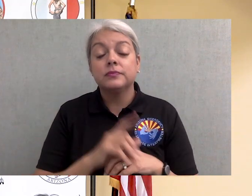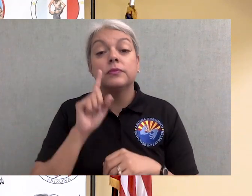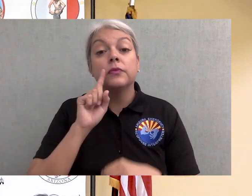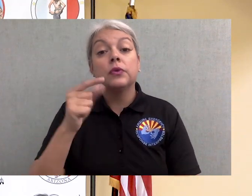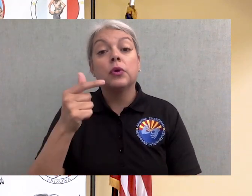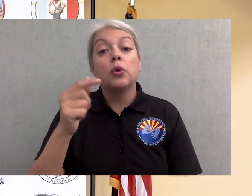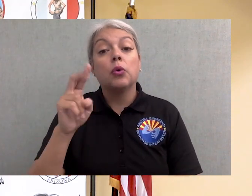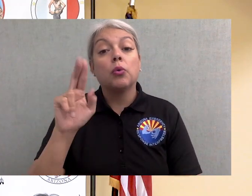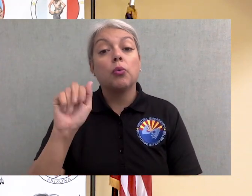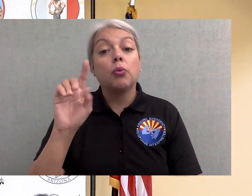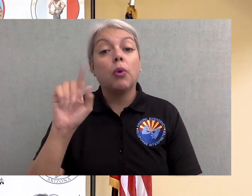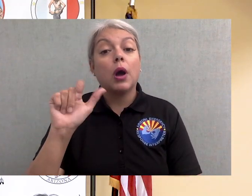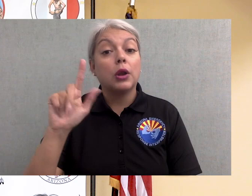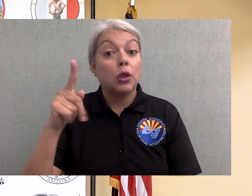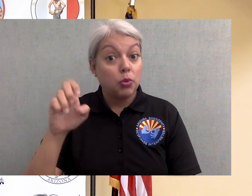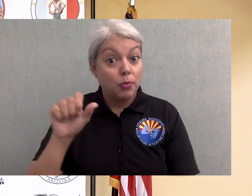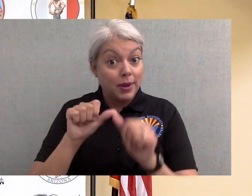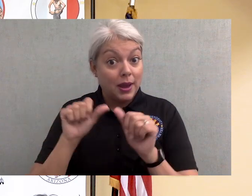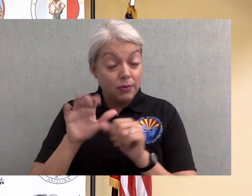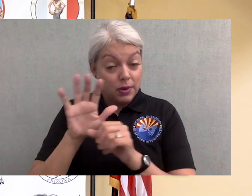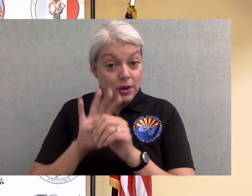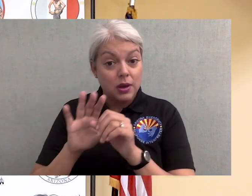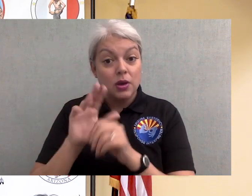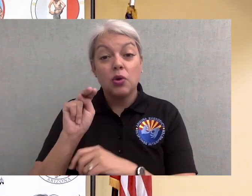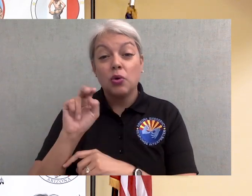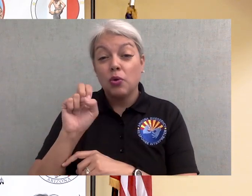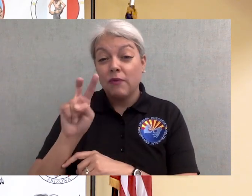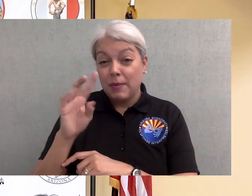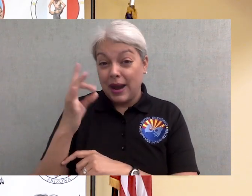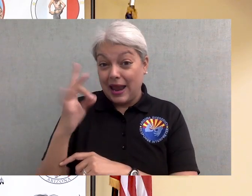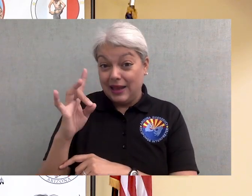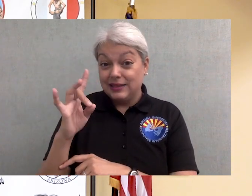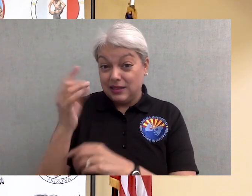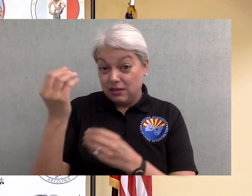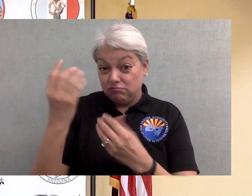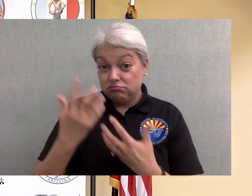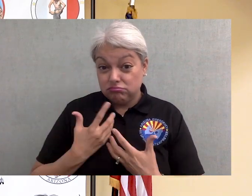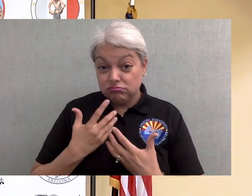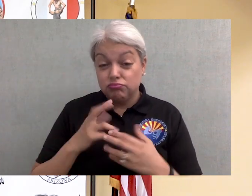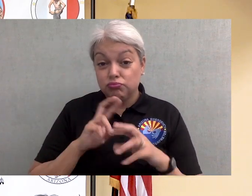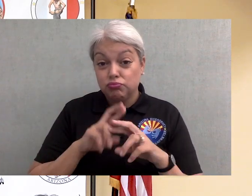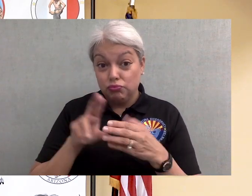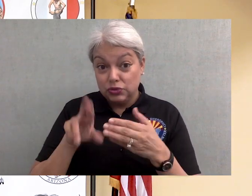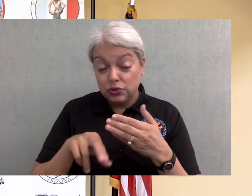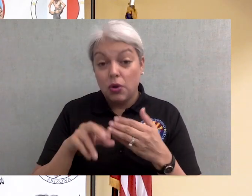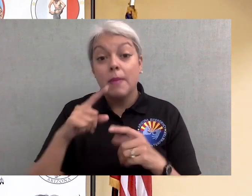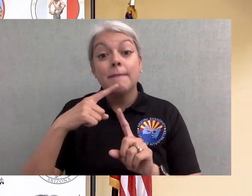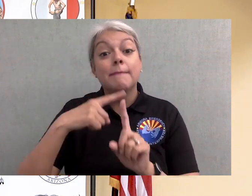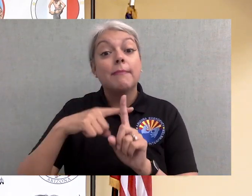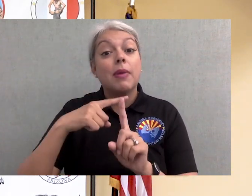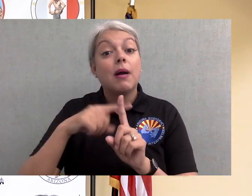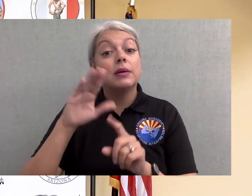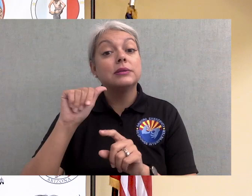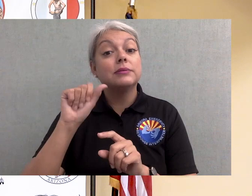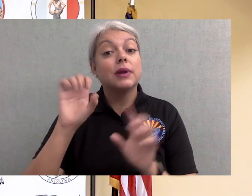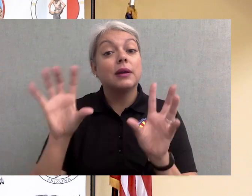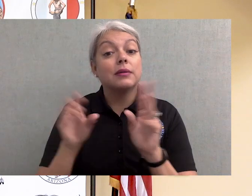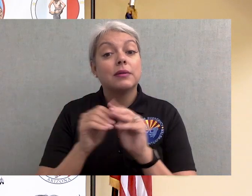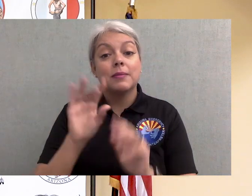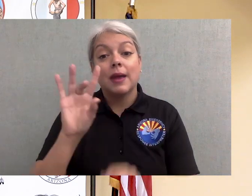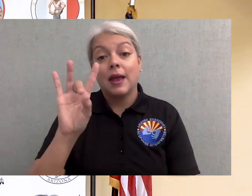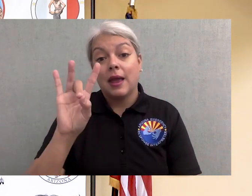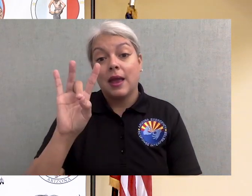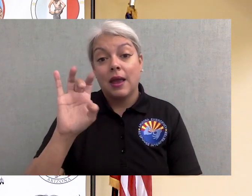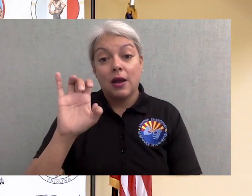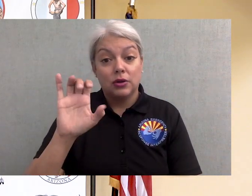date of November 18th, 2020, our positive cases from all sources is 836.